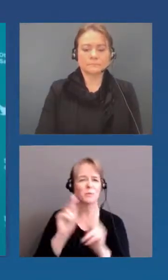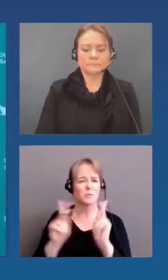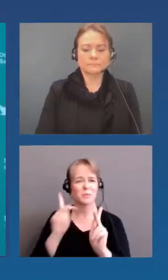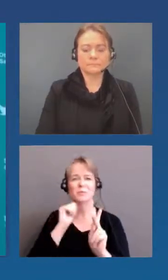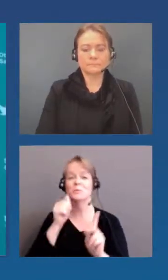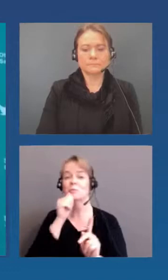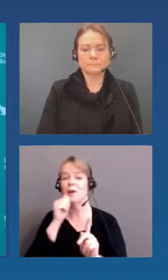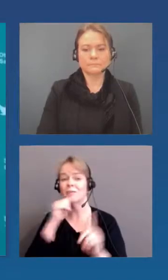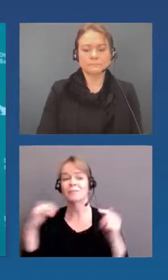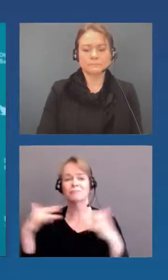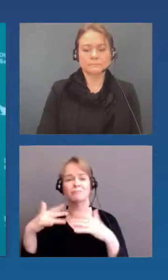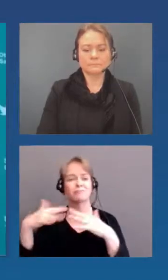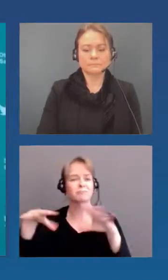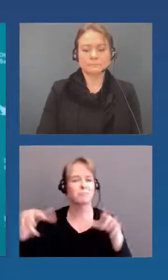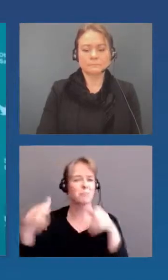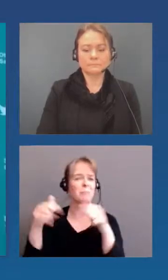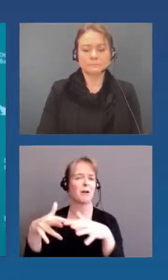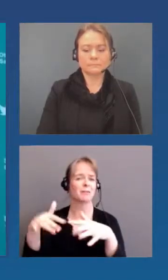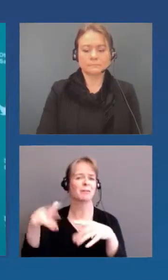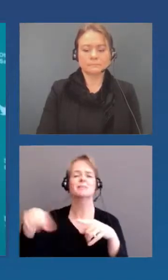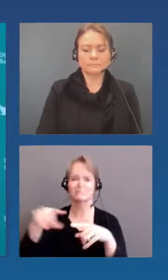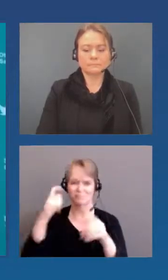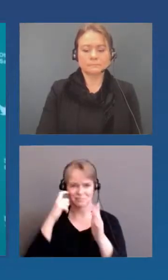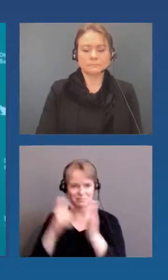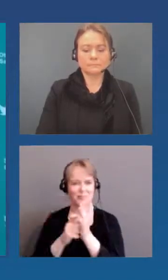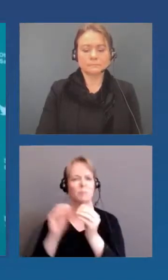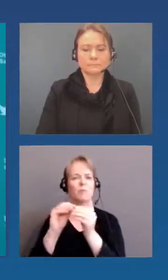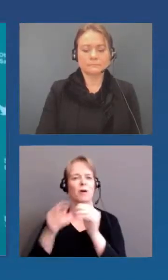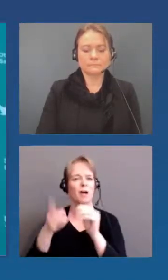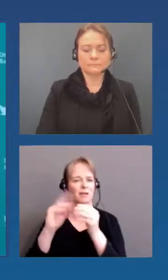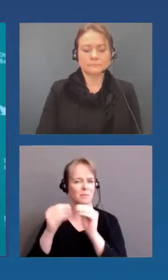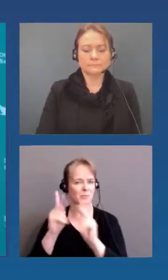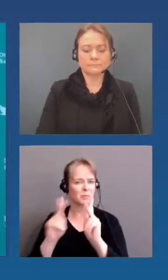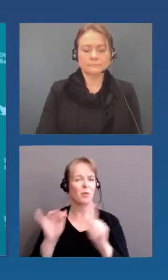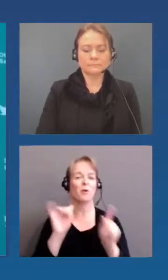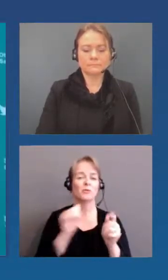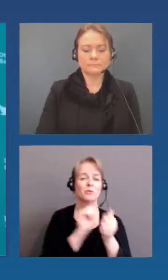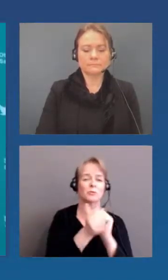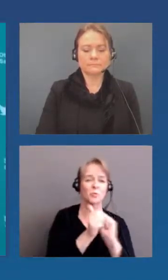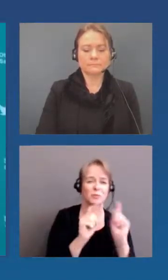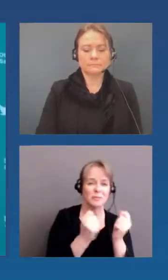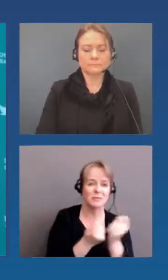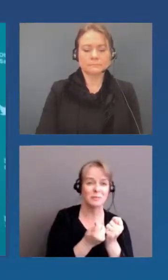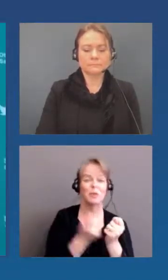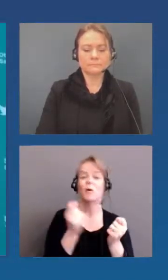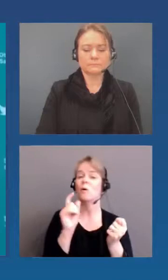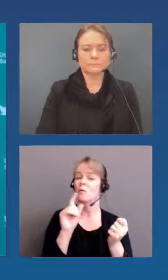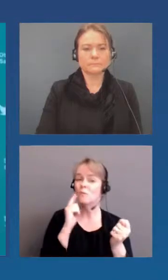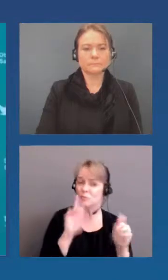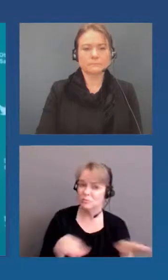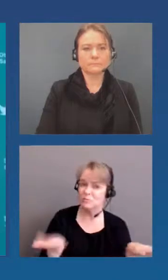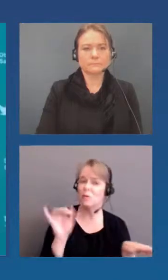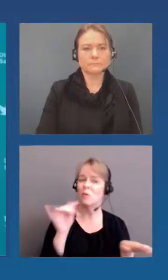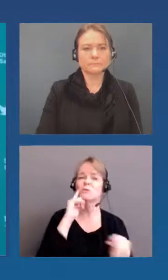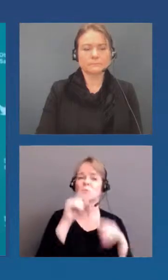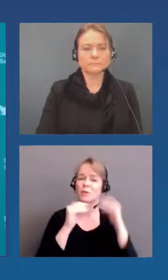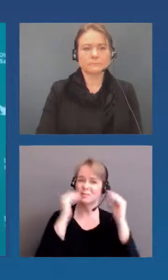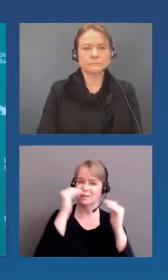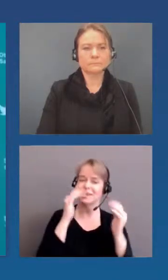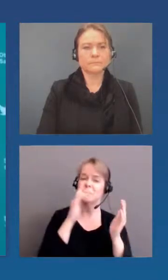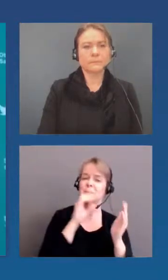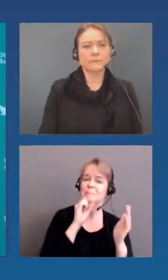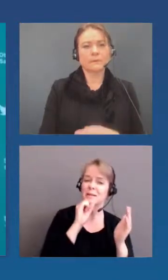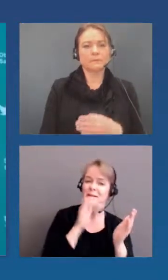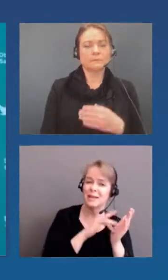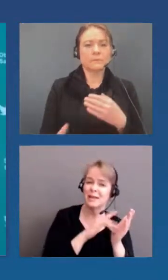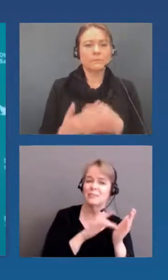teams, including sports teams for middle-aged and older adults. Alors que près de la